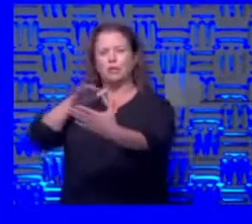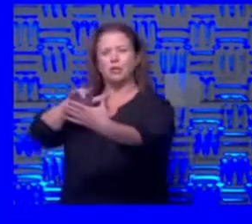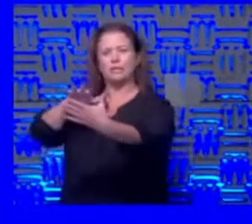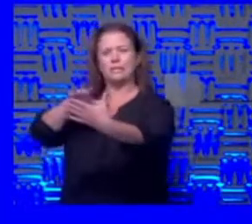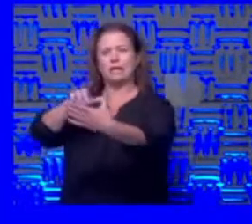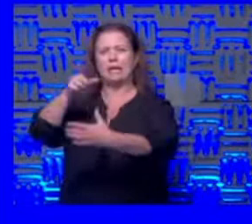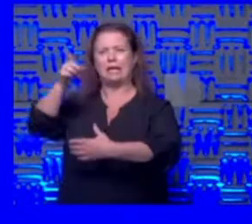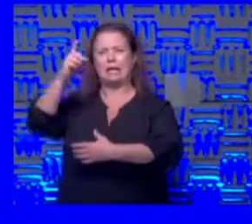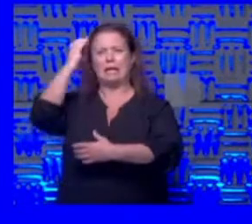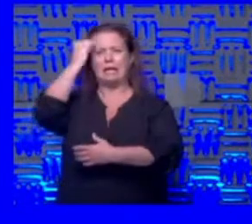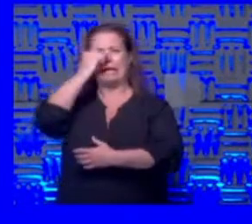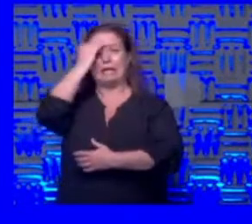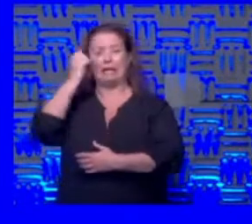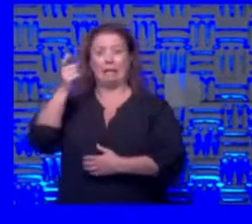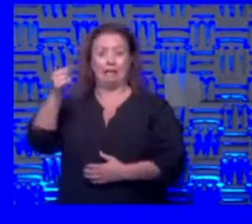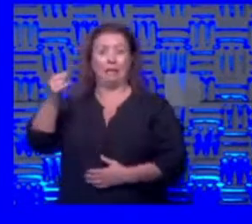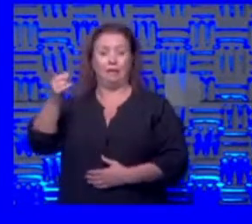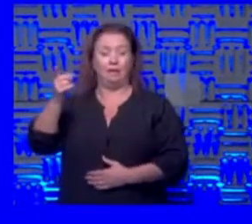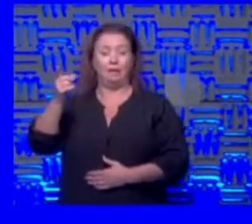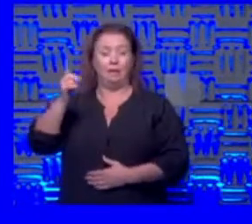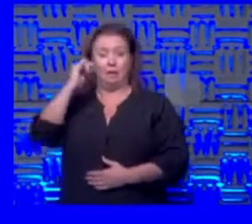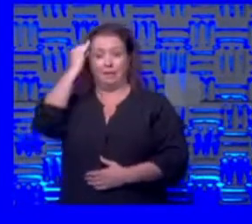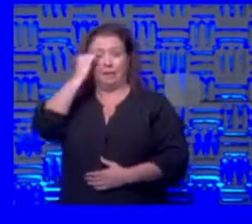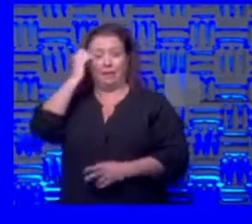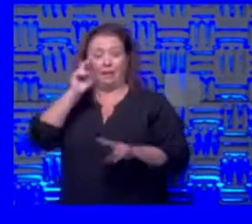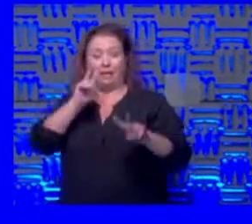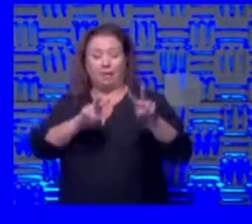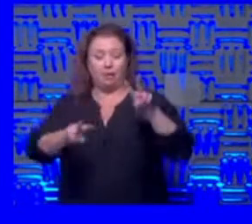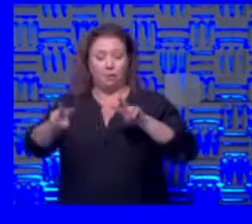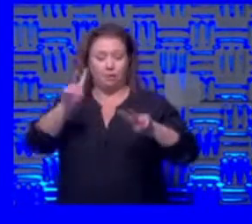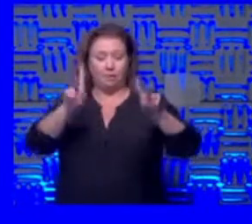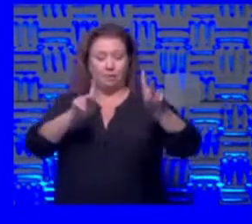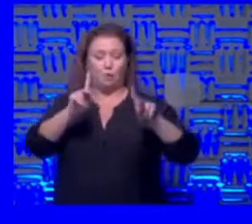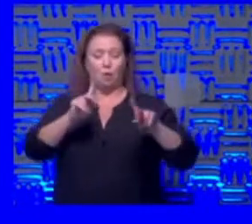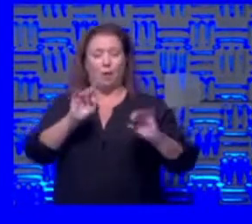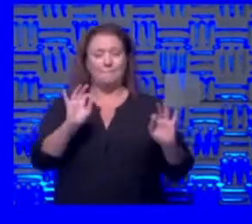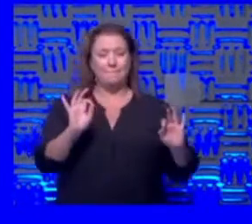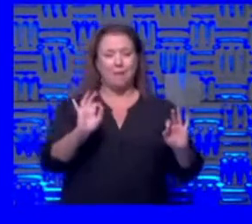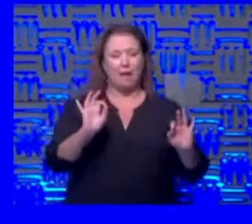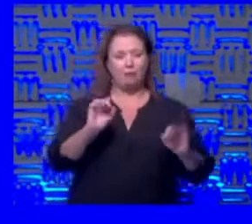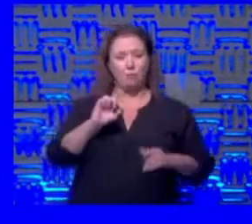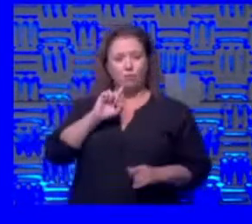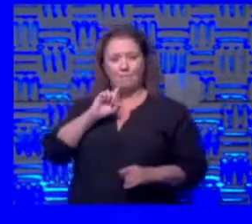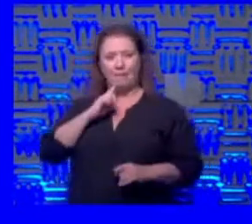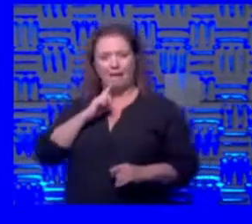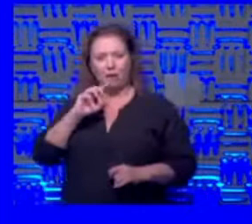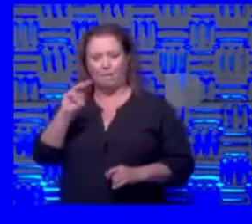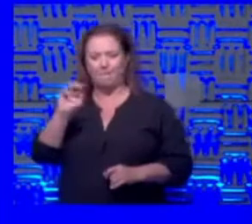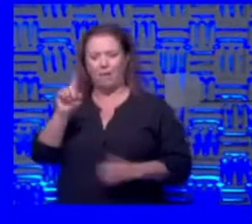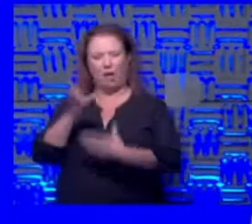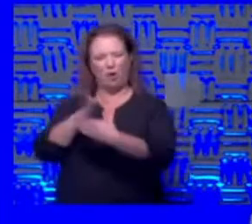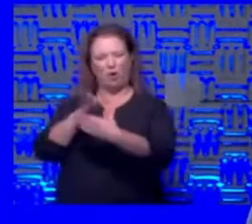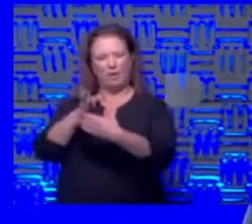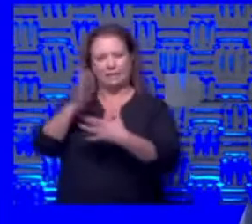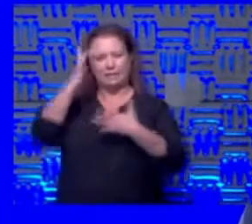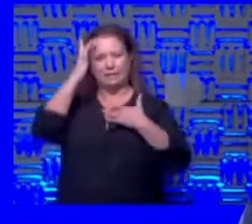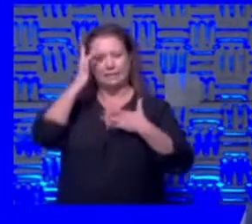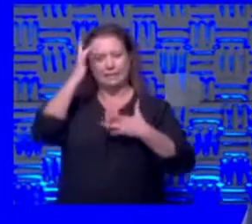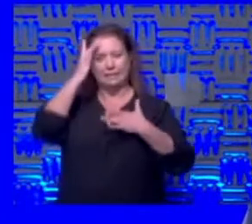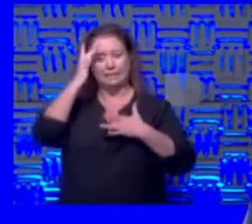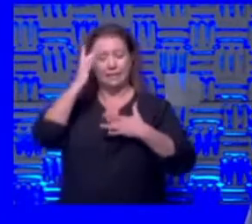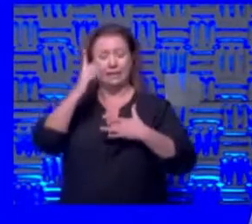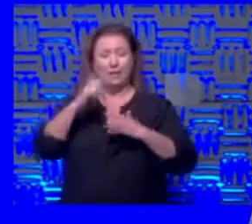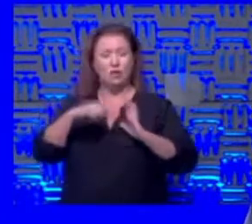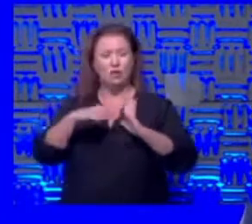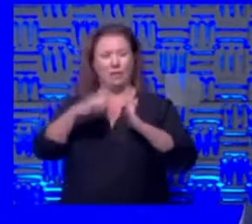Italy, and this actually did look at people with mild to moderate disease. and it showed that you can have some of these symptoms up to